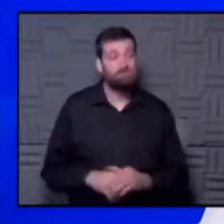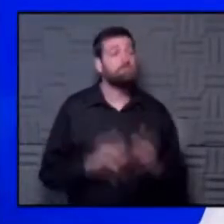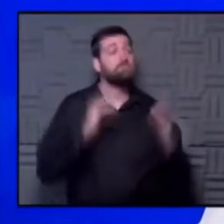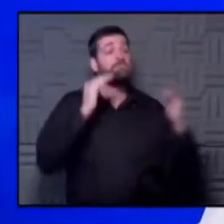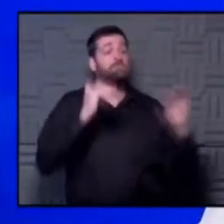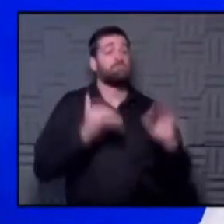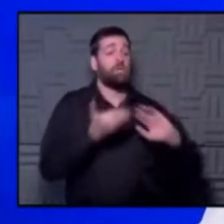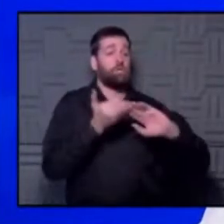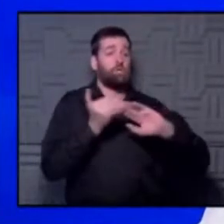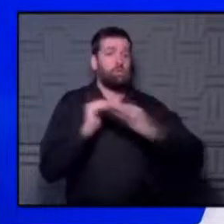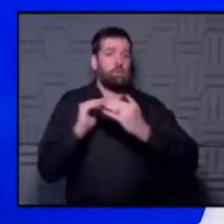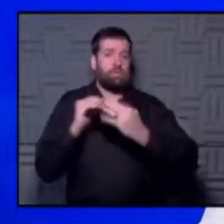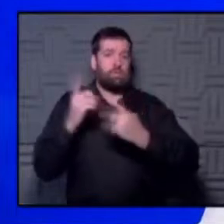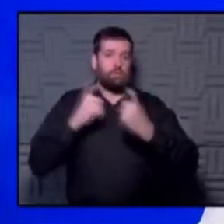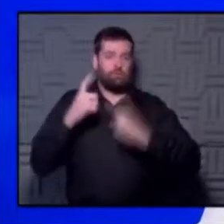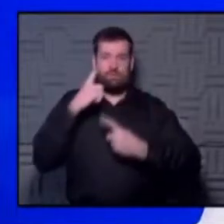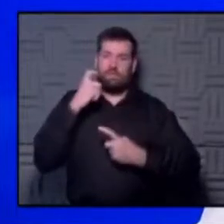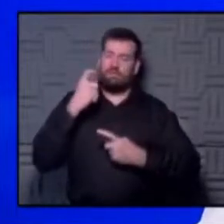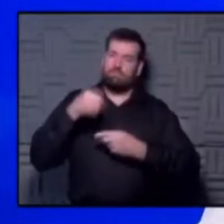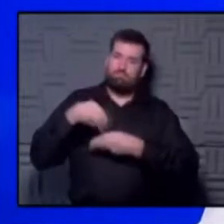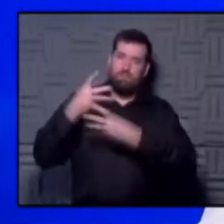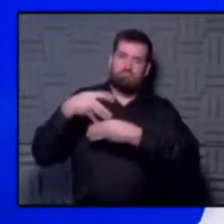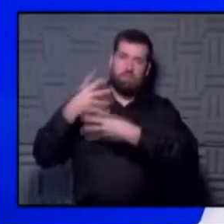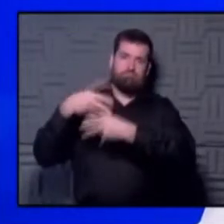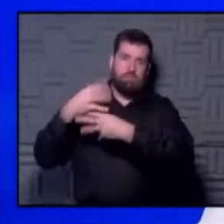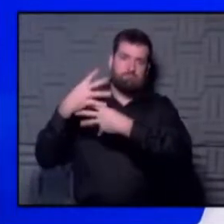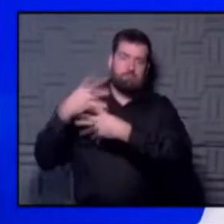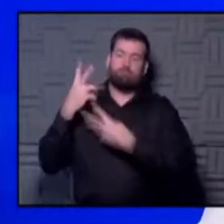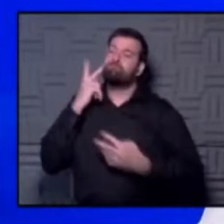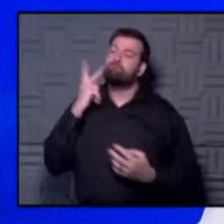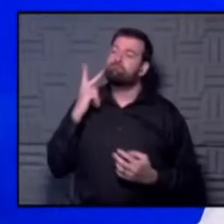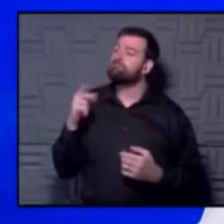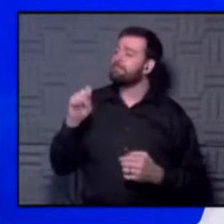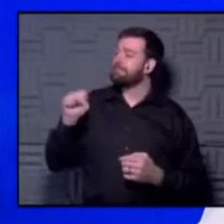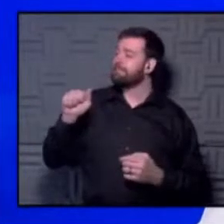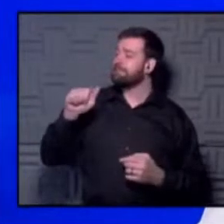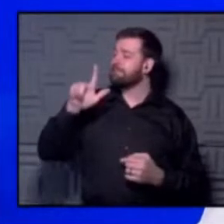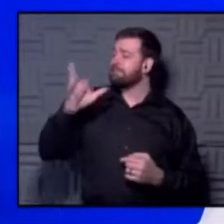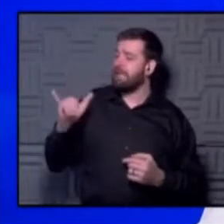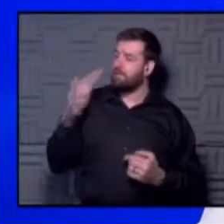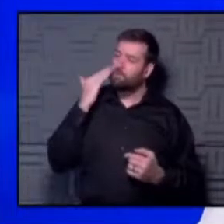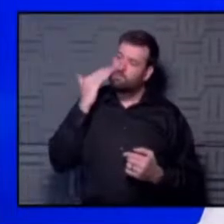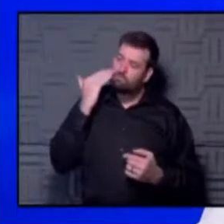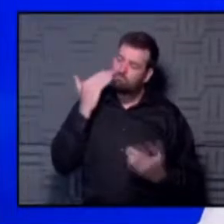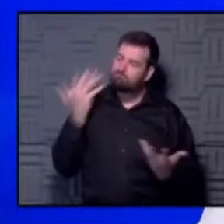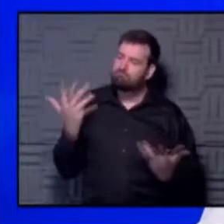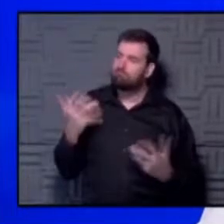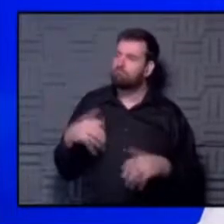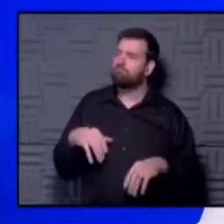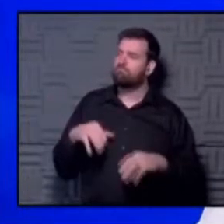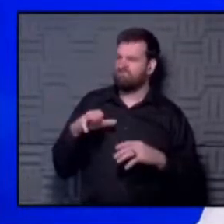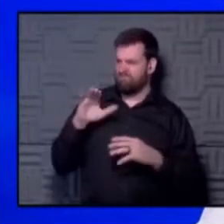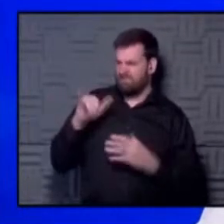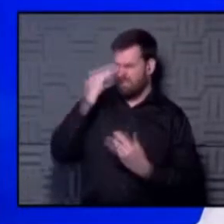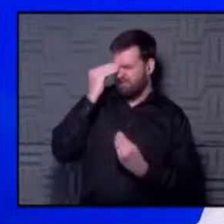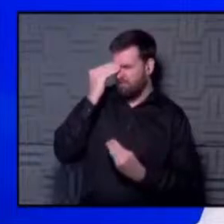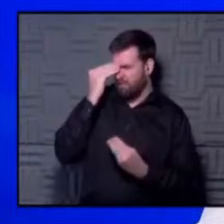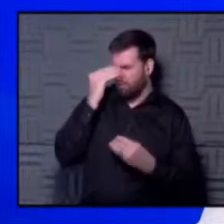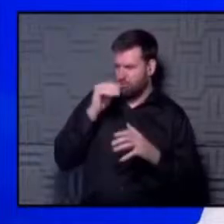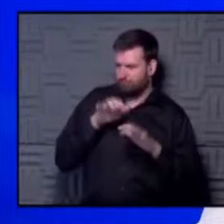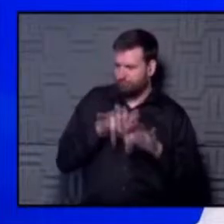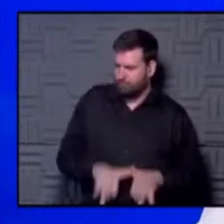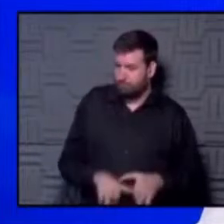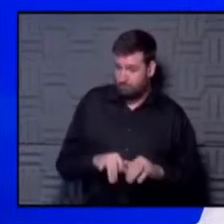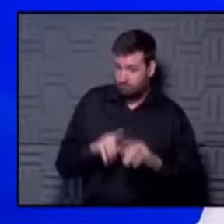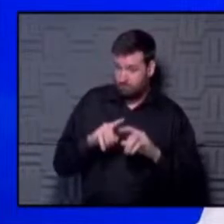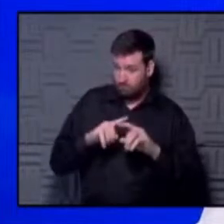to community questions because they are really rolling in. So let's see what we can rock through. First, Sally wants to know, how reliable is the data that users are entering, and do